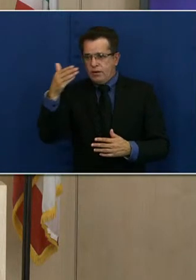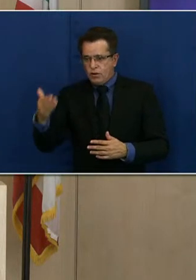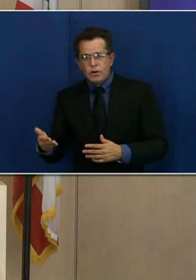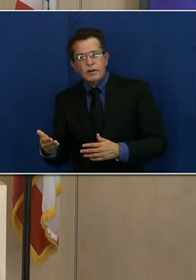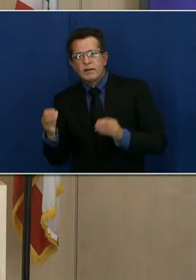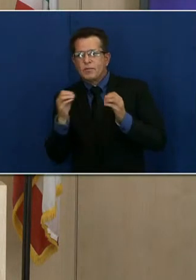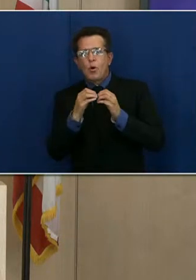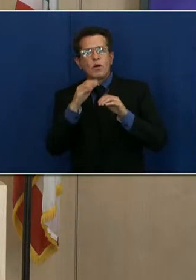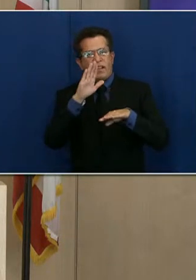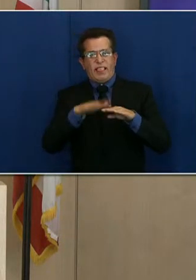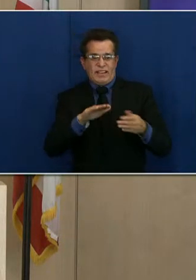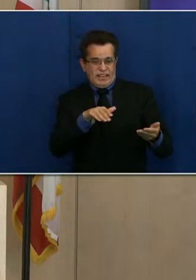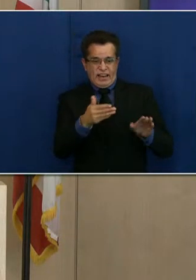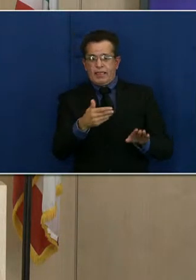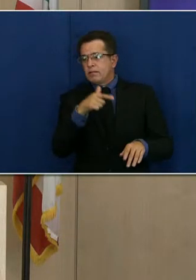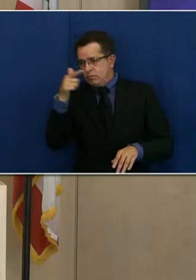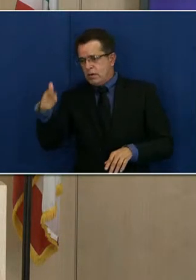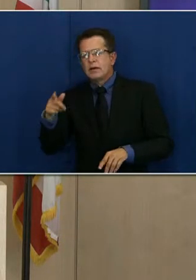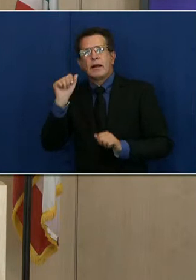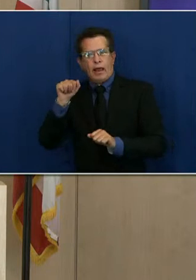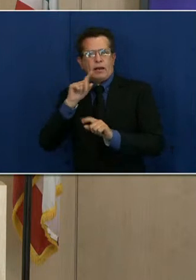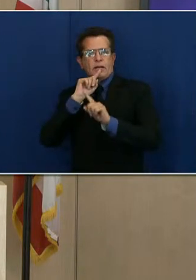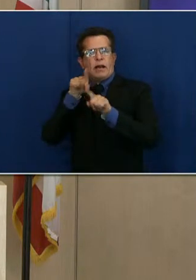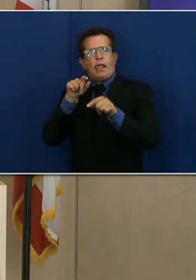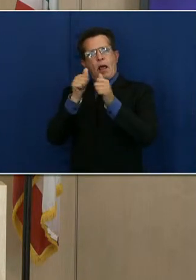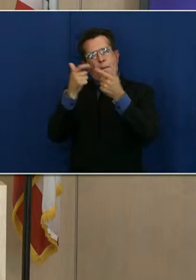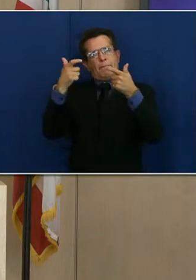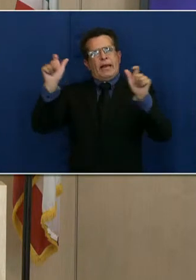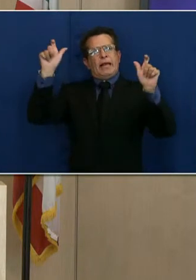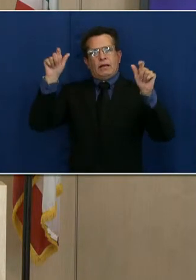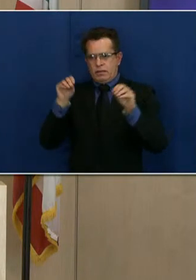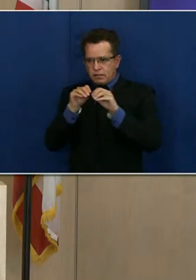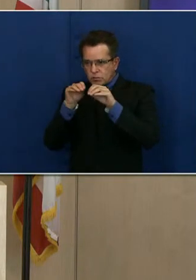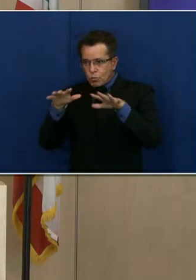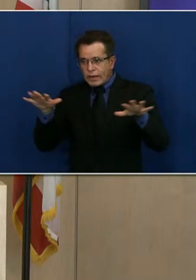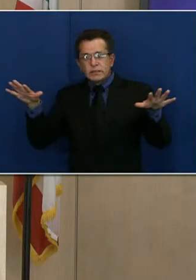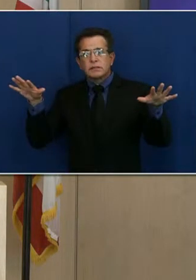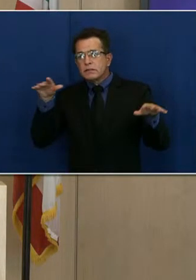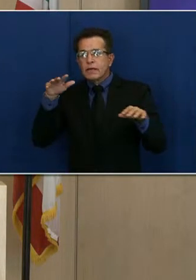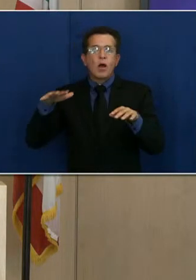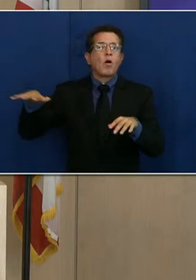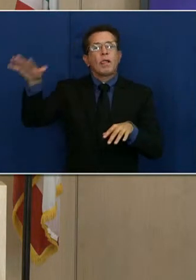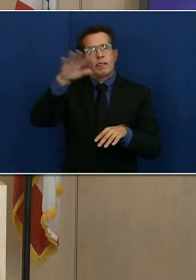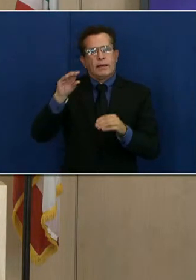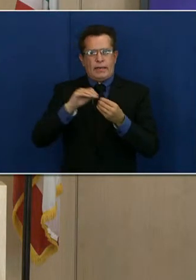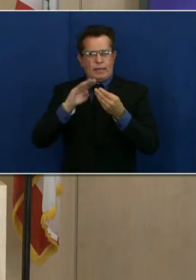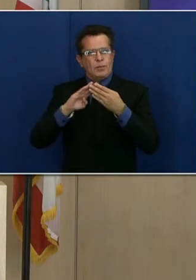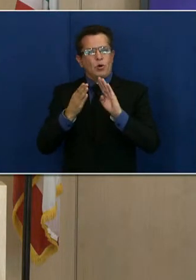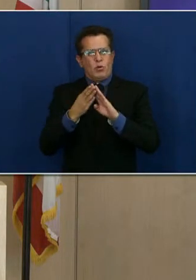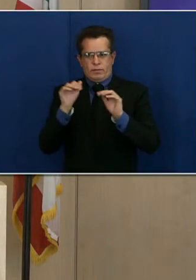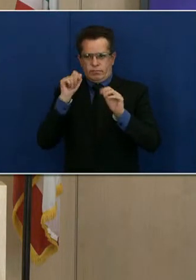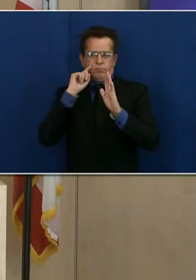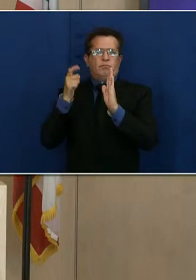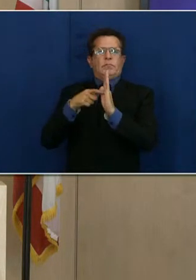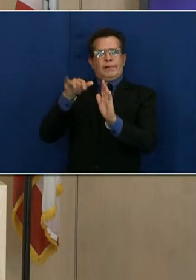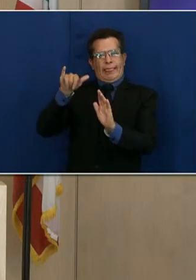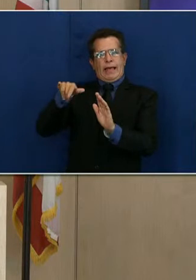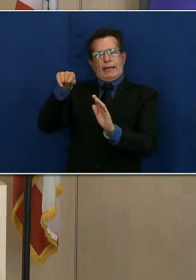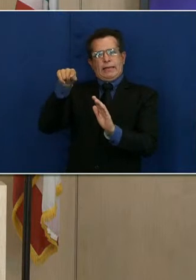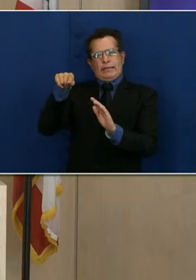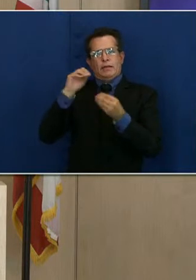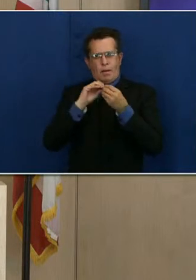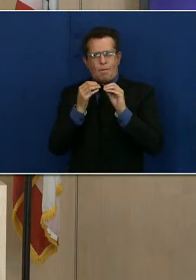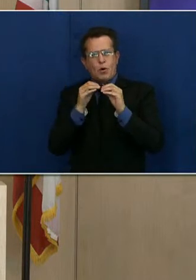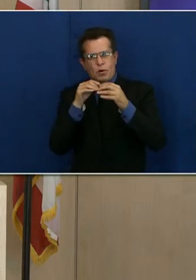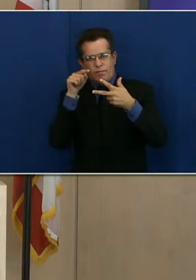is an indication of how widespread the infection is within the community. So